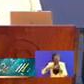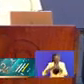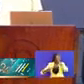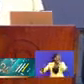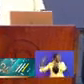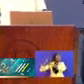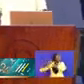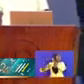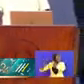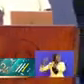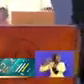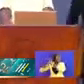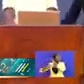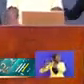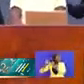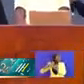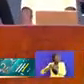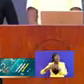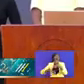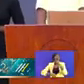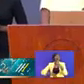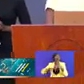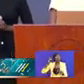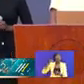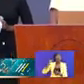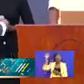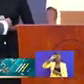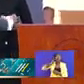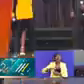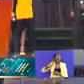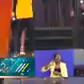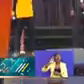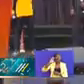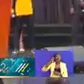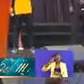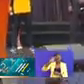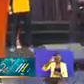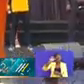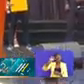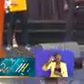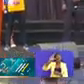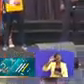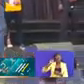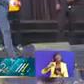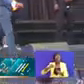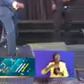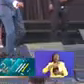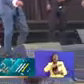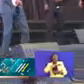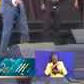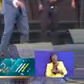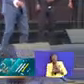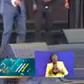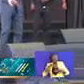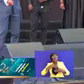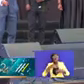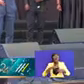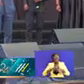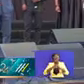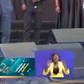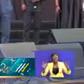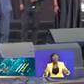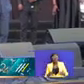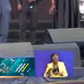generation that will appro secular systems powers that have dominated in territories